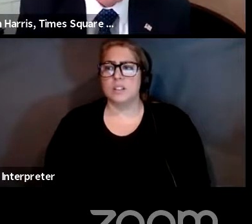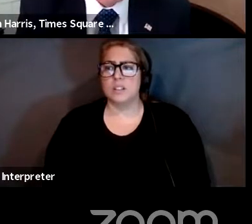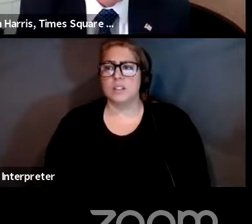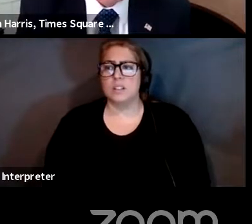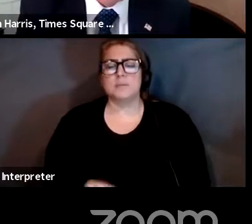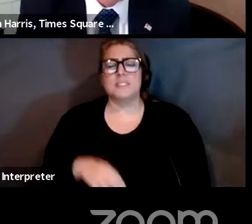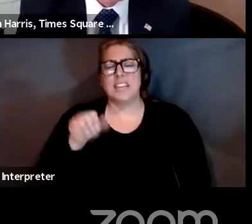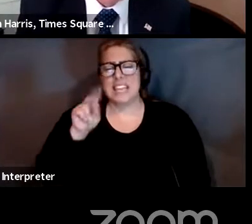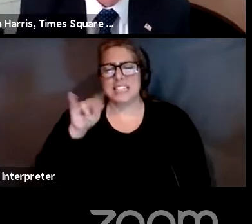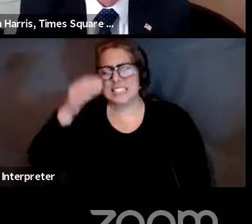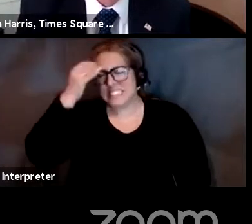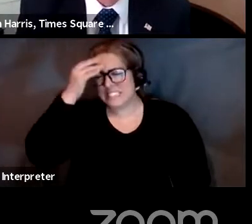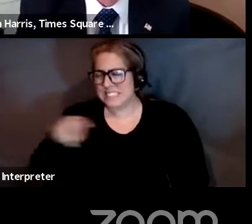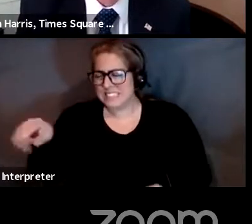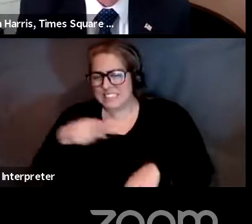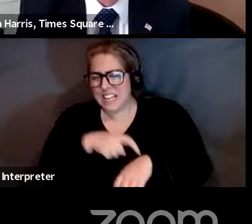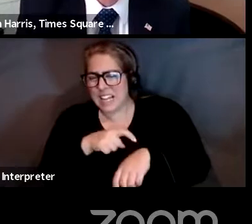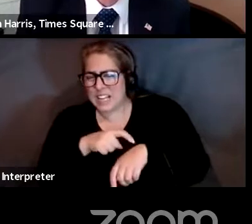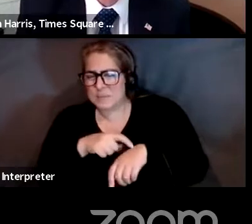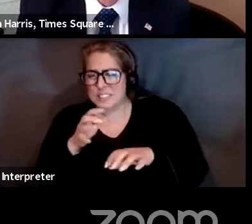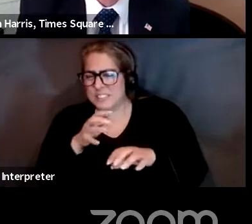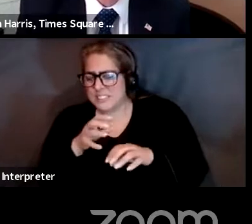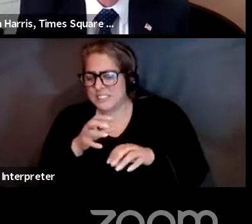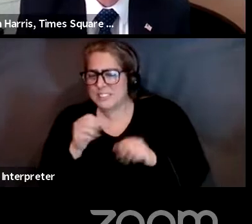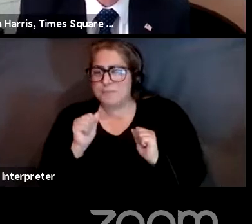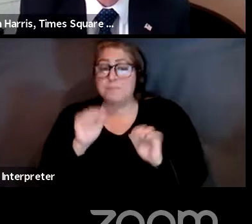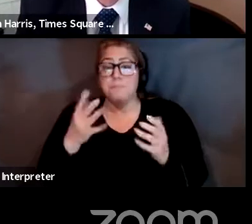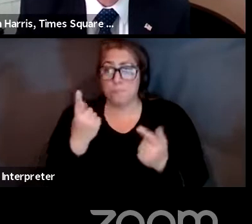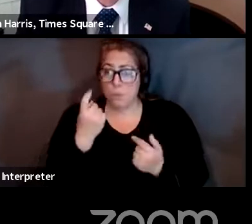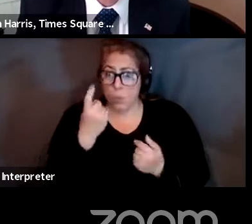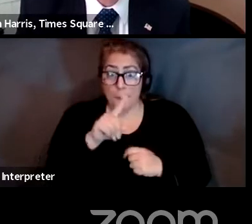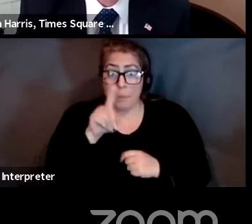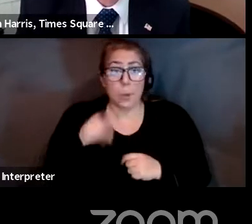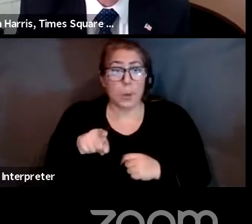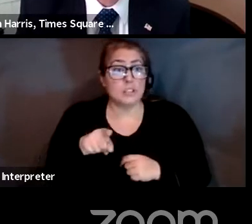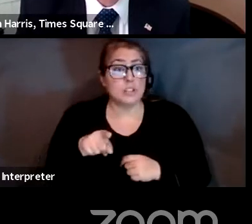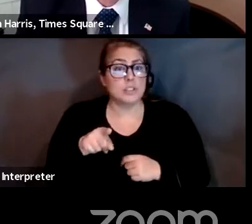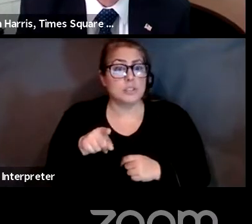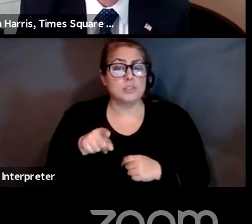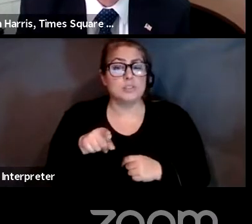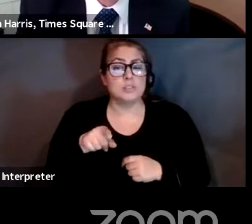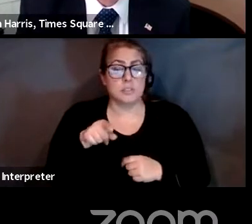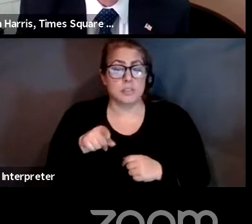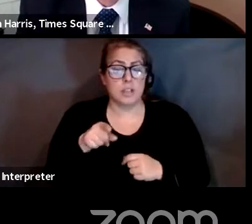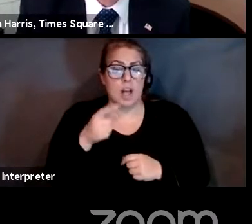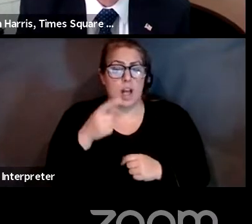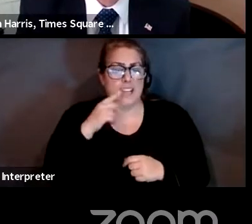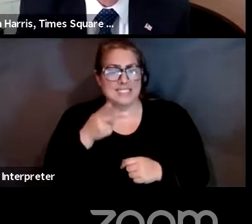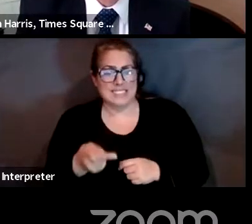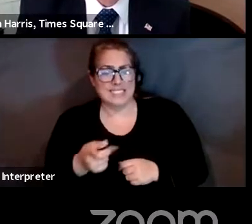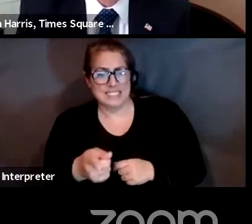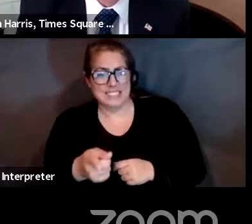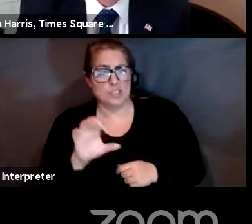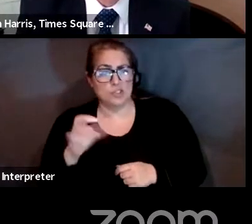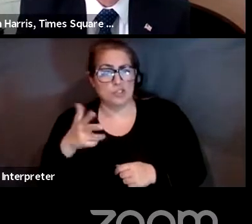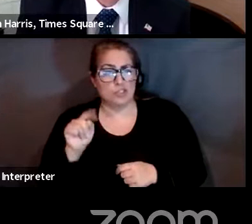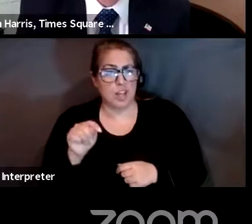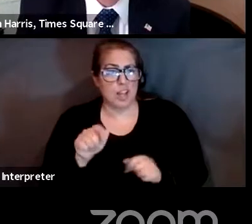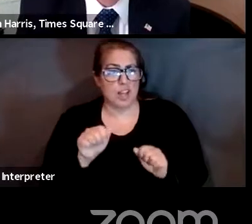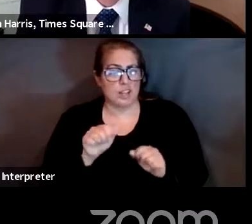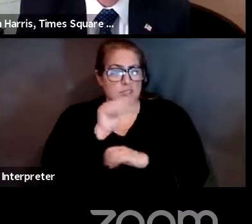we have a few more minutes. Here's another question that was submitted by in the